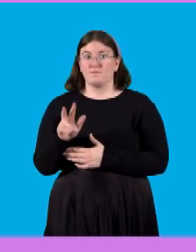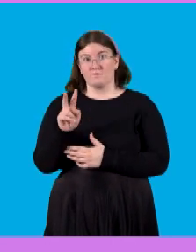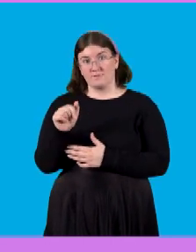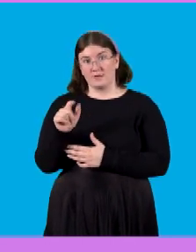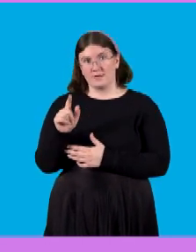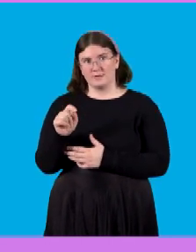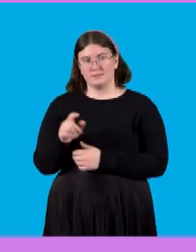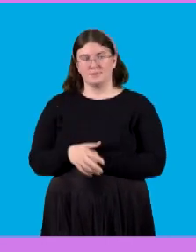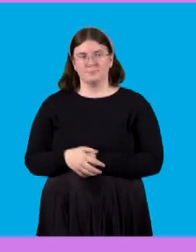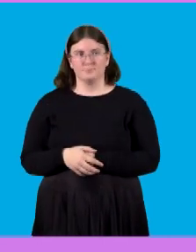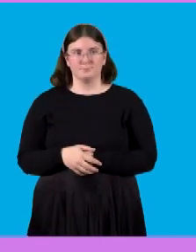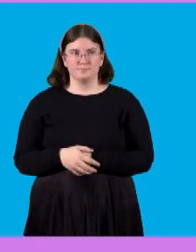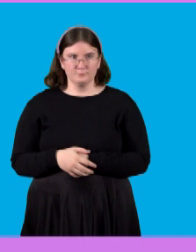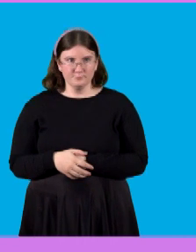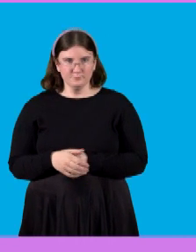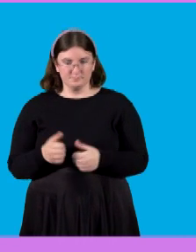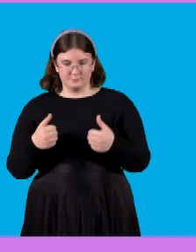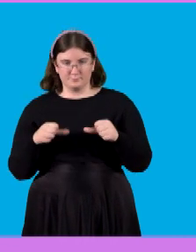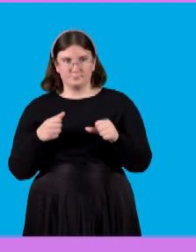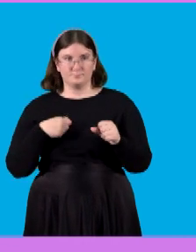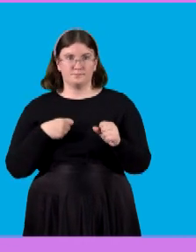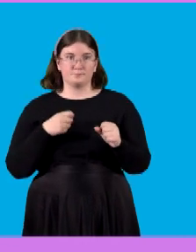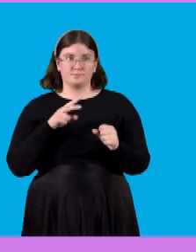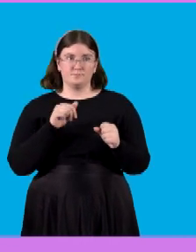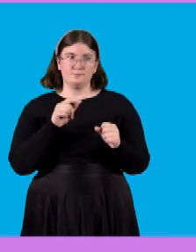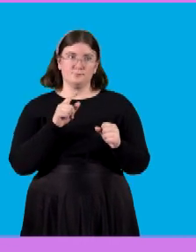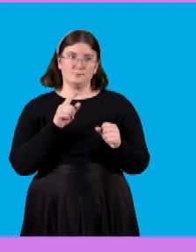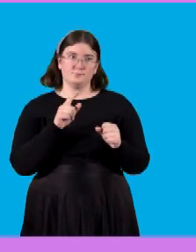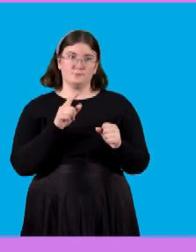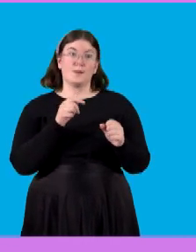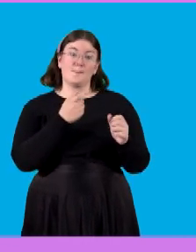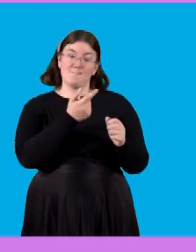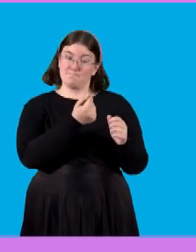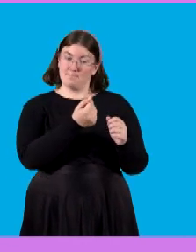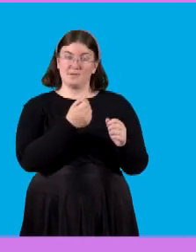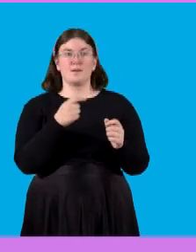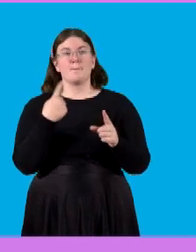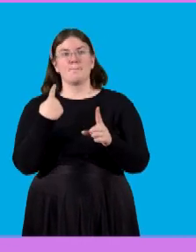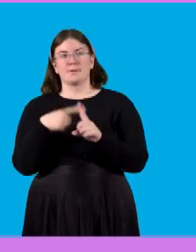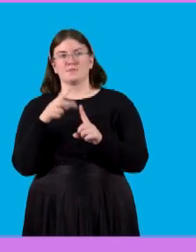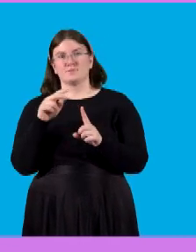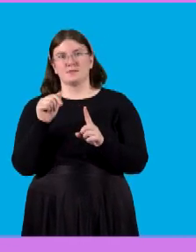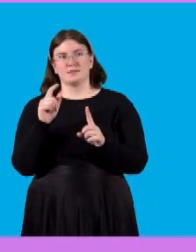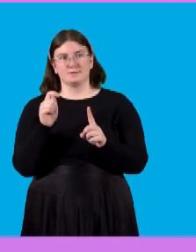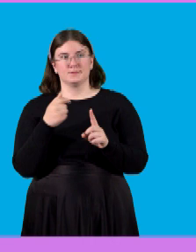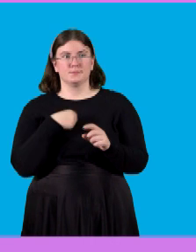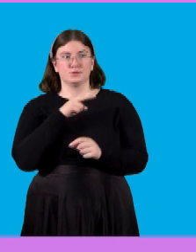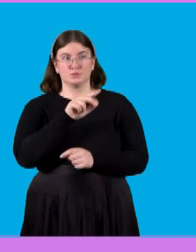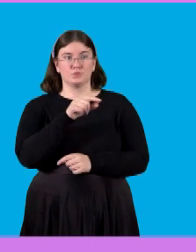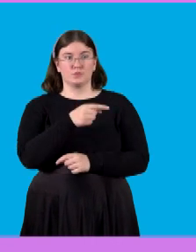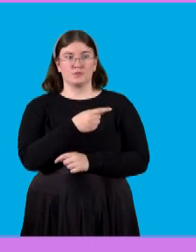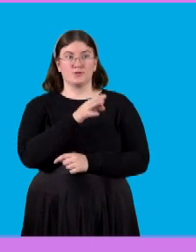and 75 cents. My next step was to add the VAT exclusive amount to my VAT amount, meaning I took the